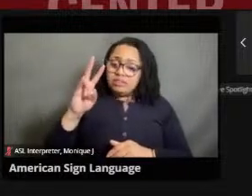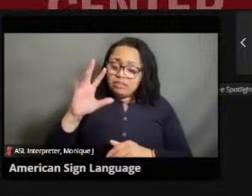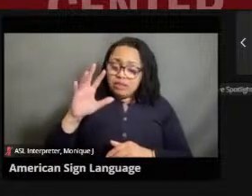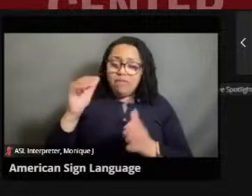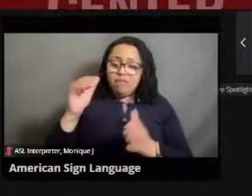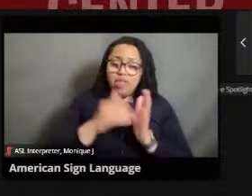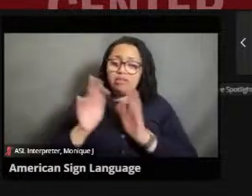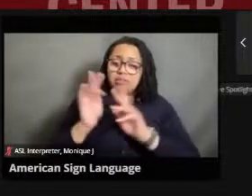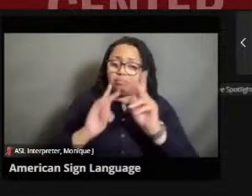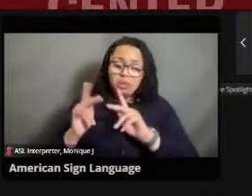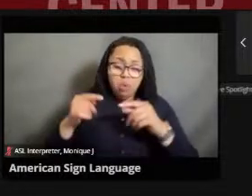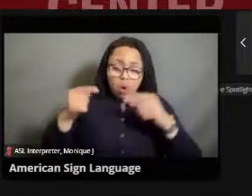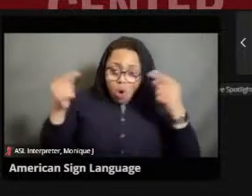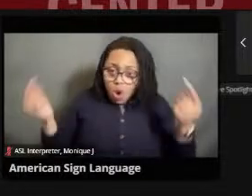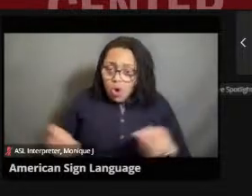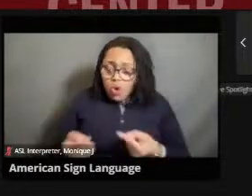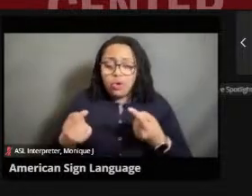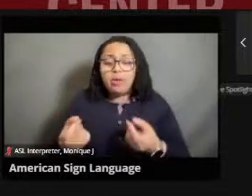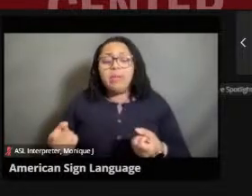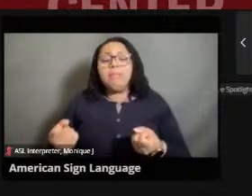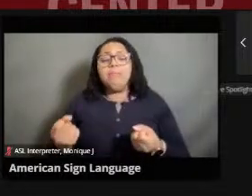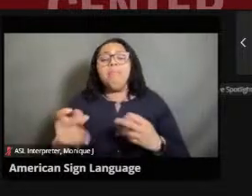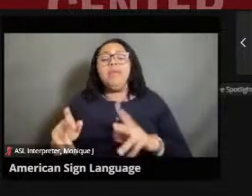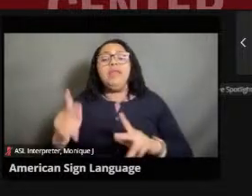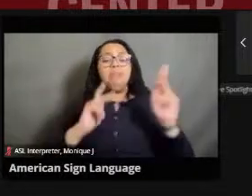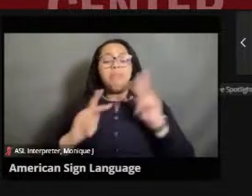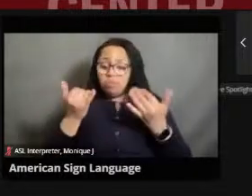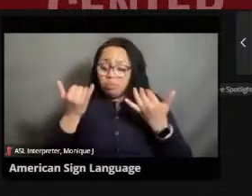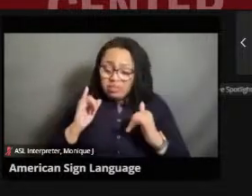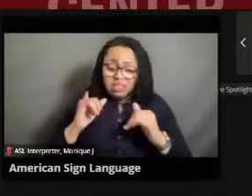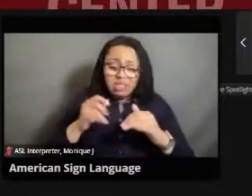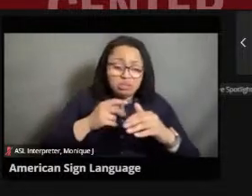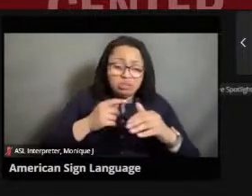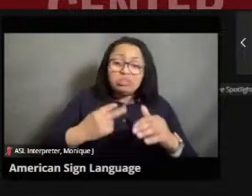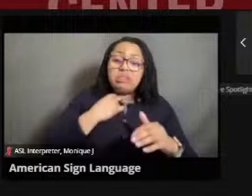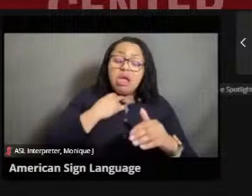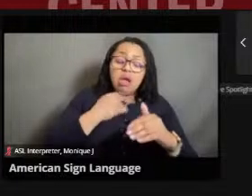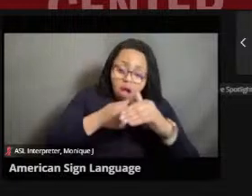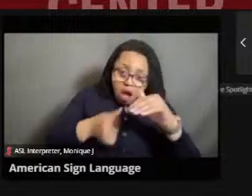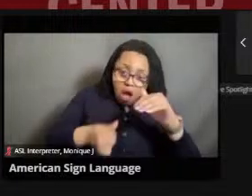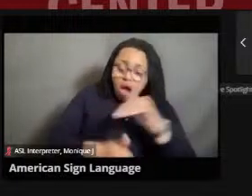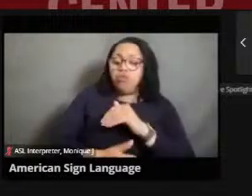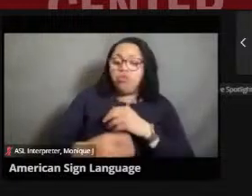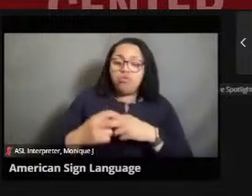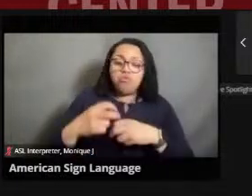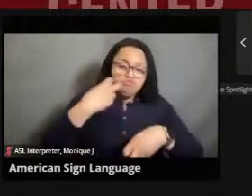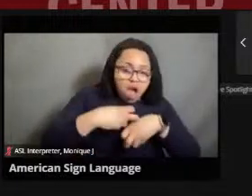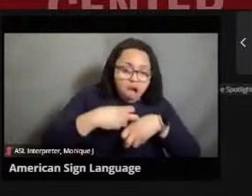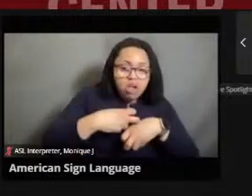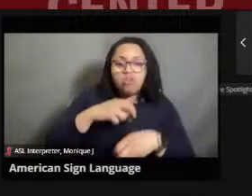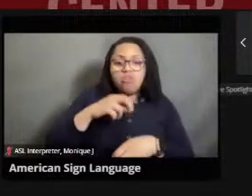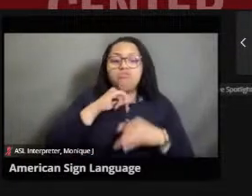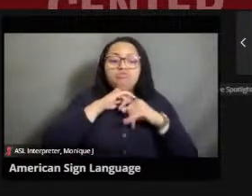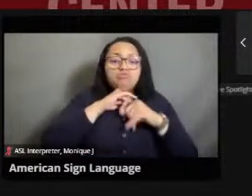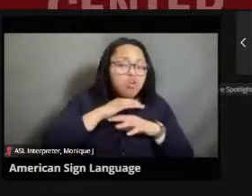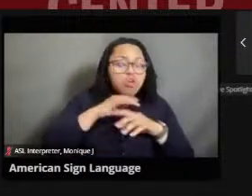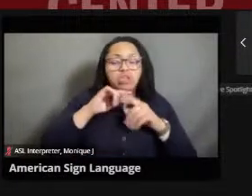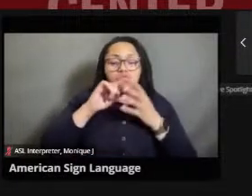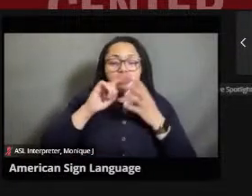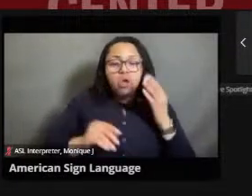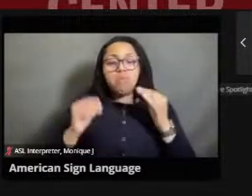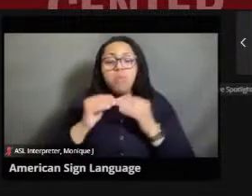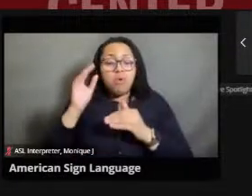many possibly still under rubble, more than 8,000 people possibly